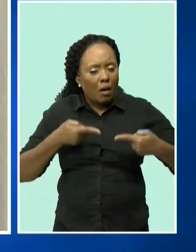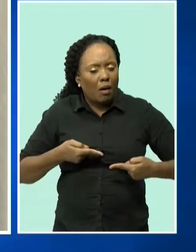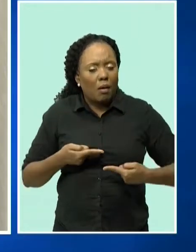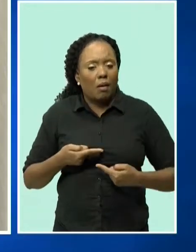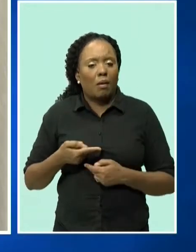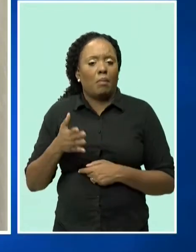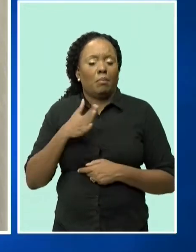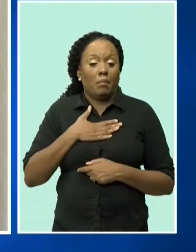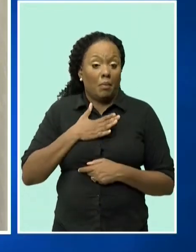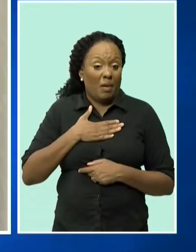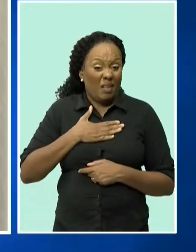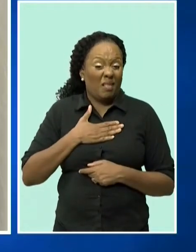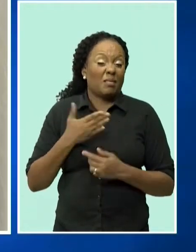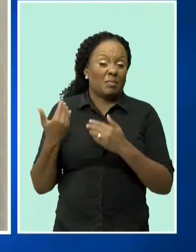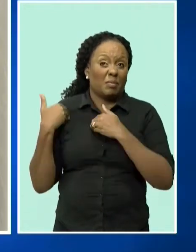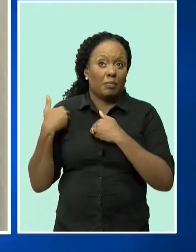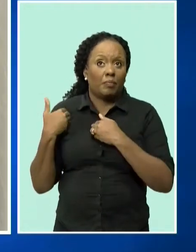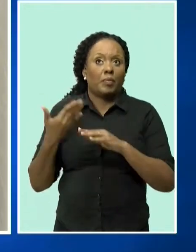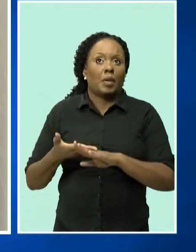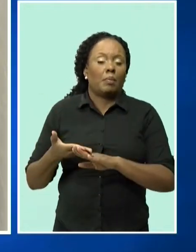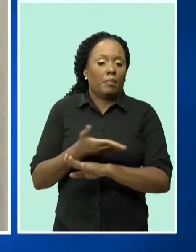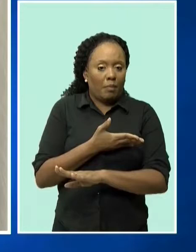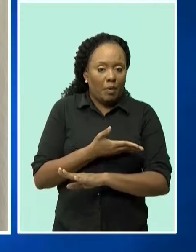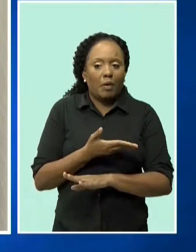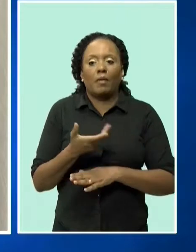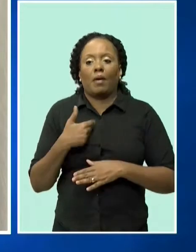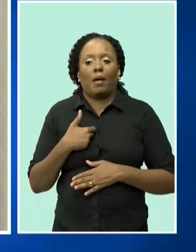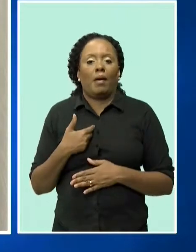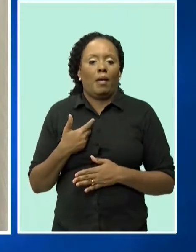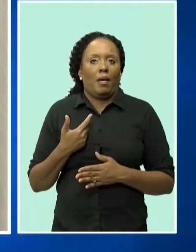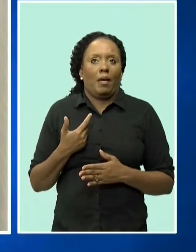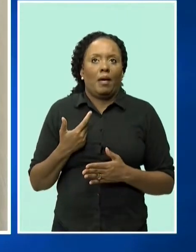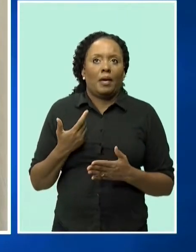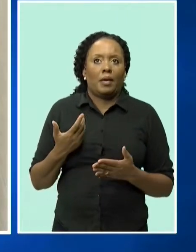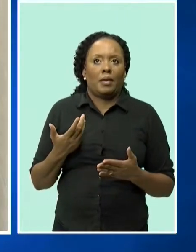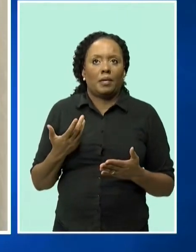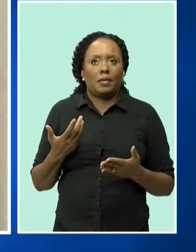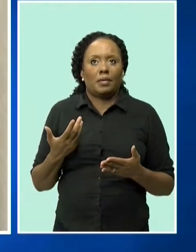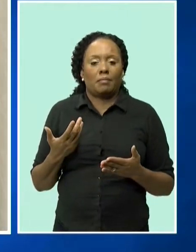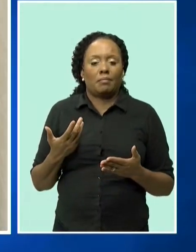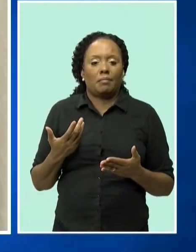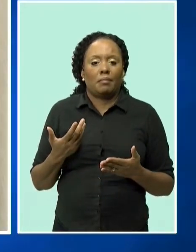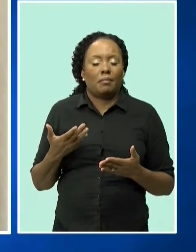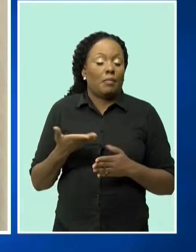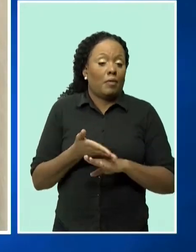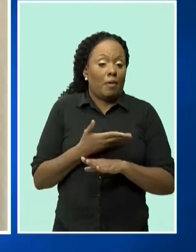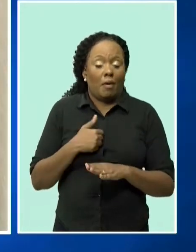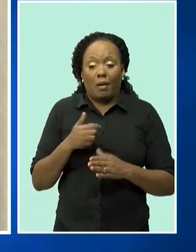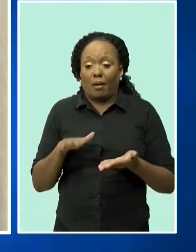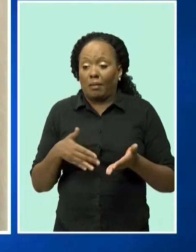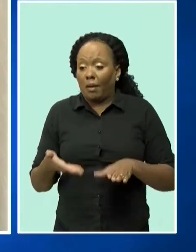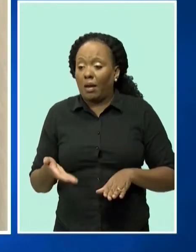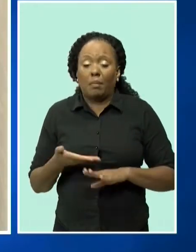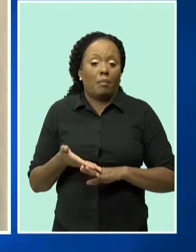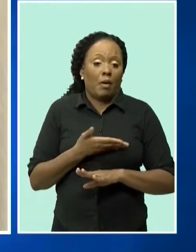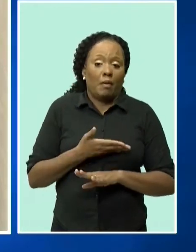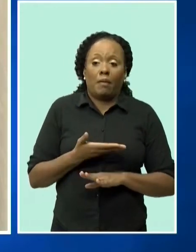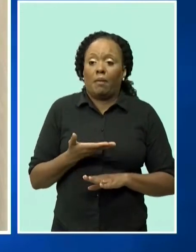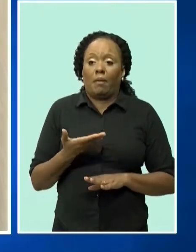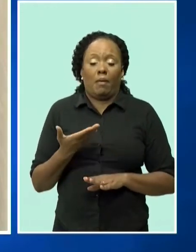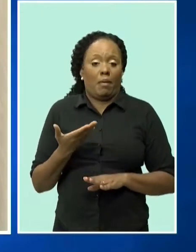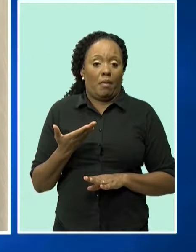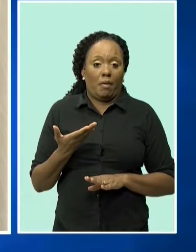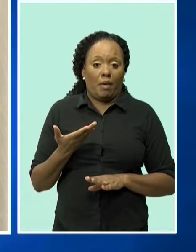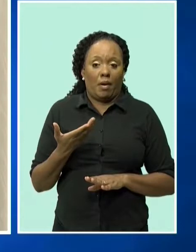minister, before I leave this space, and perhaps before I leave this earth, is to make